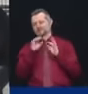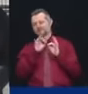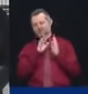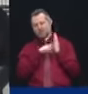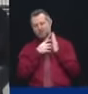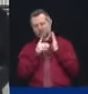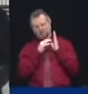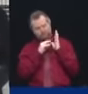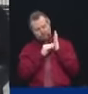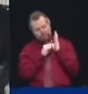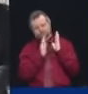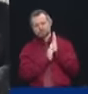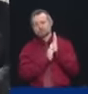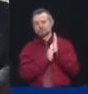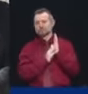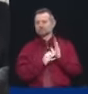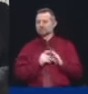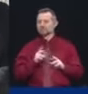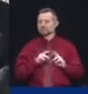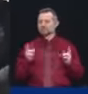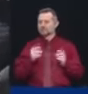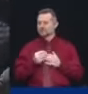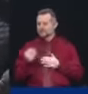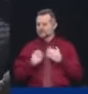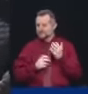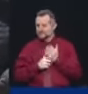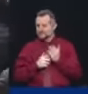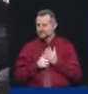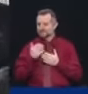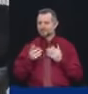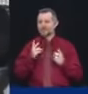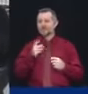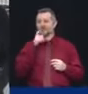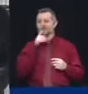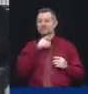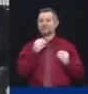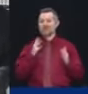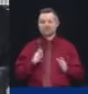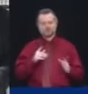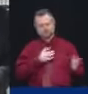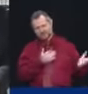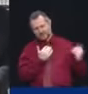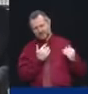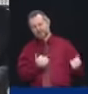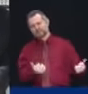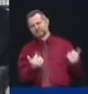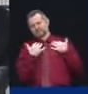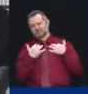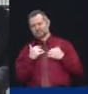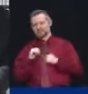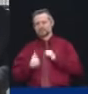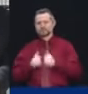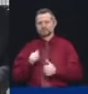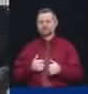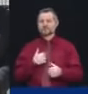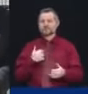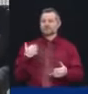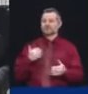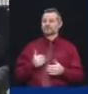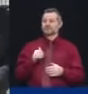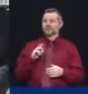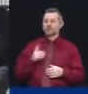to plan to buy tickets. And vendors, start to get ready. And then as we get closer to the date, as I